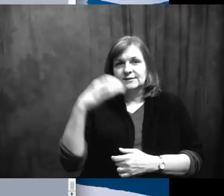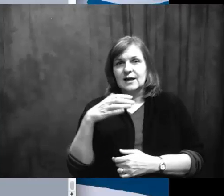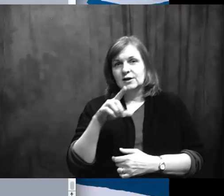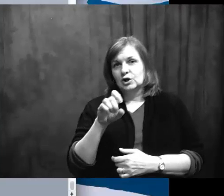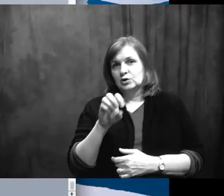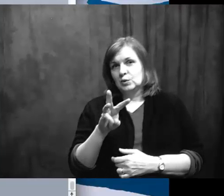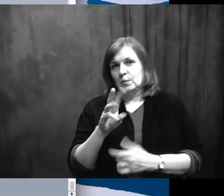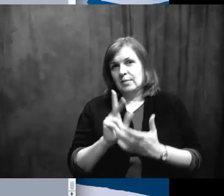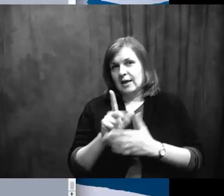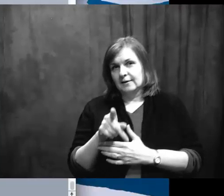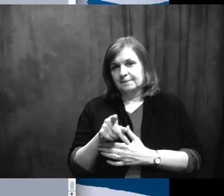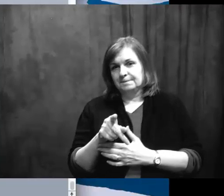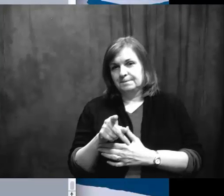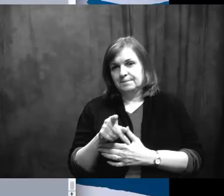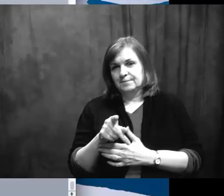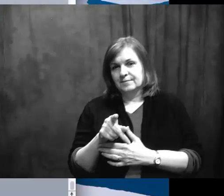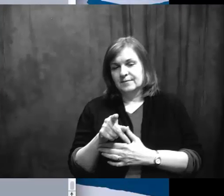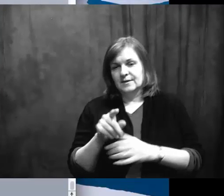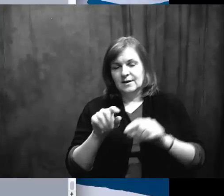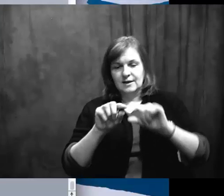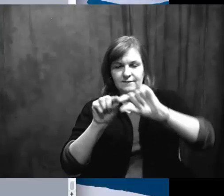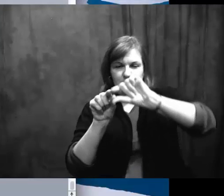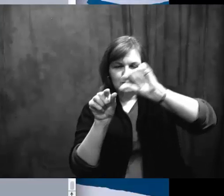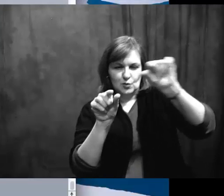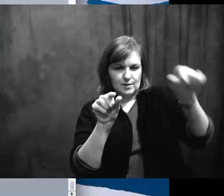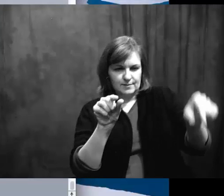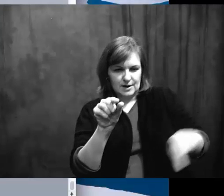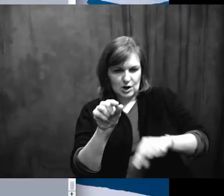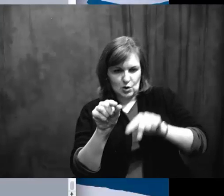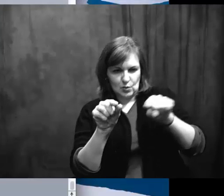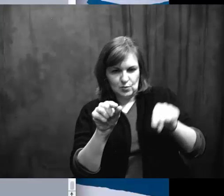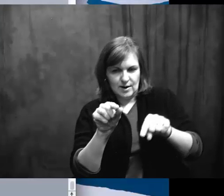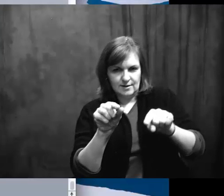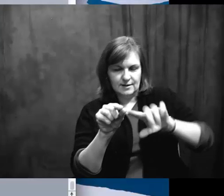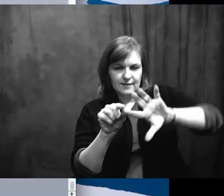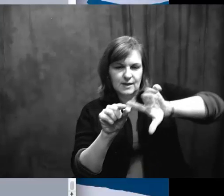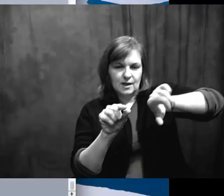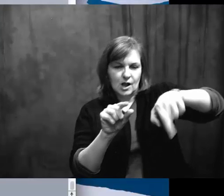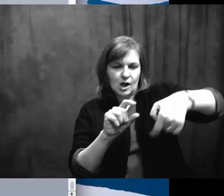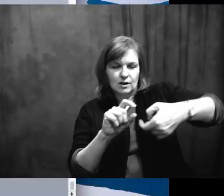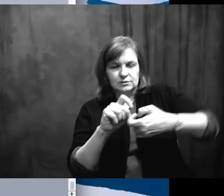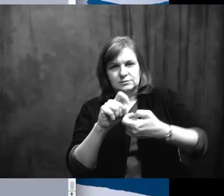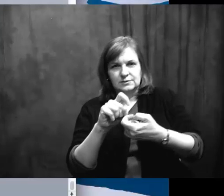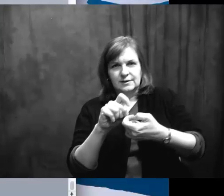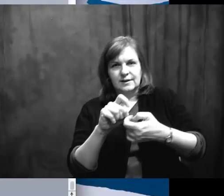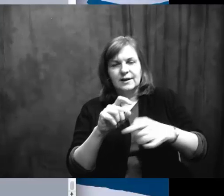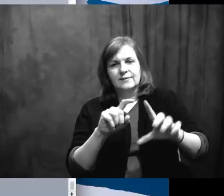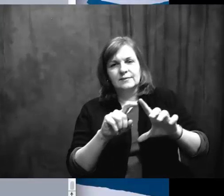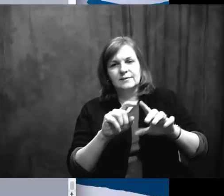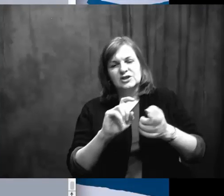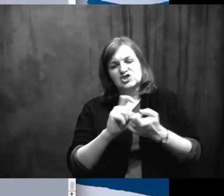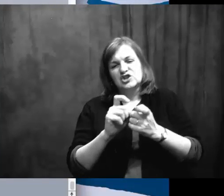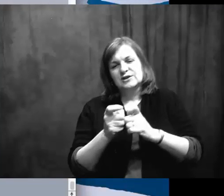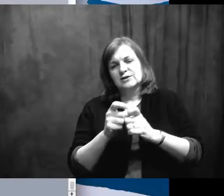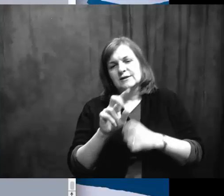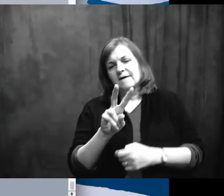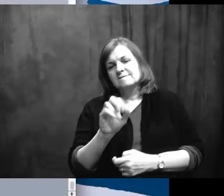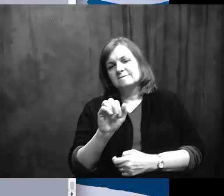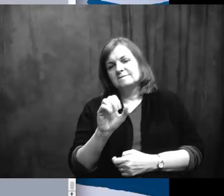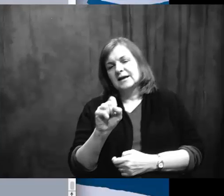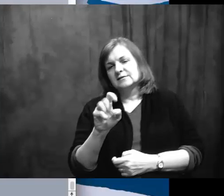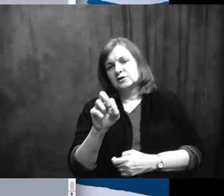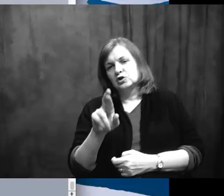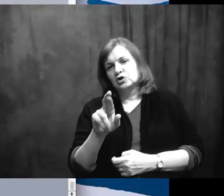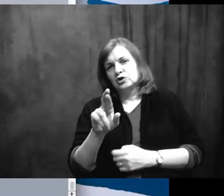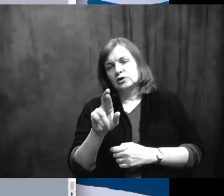sundews. They'll actually wrap around vascular tissue contraction here in this case, and changes in the vascular